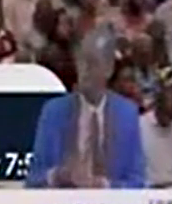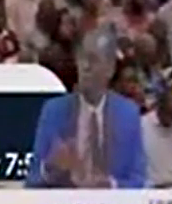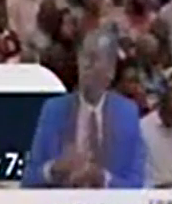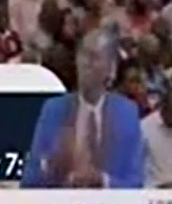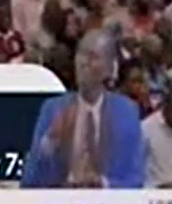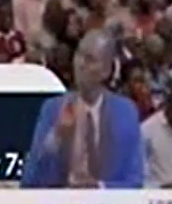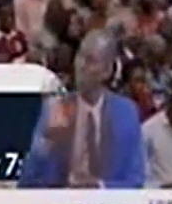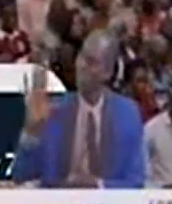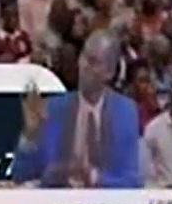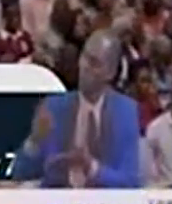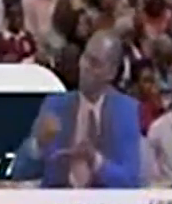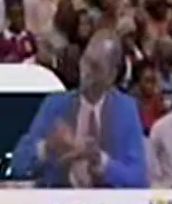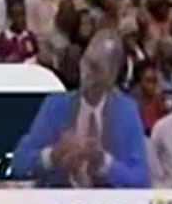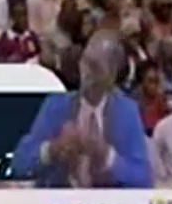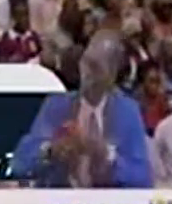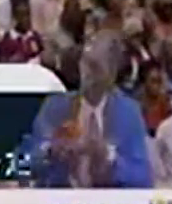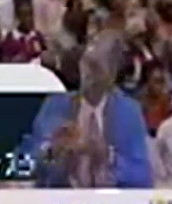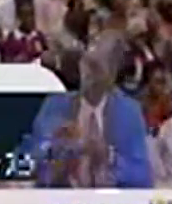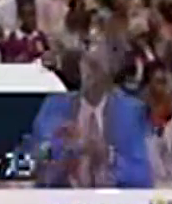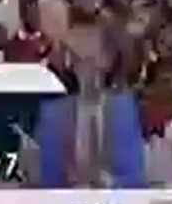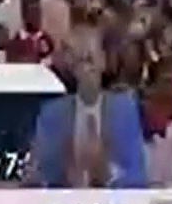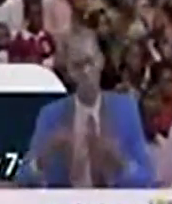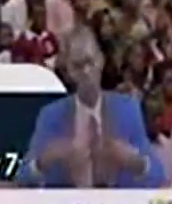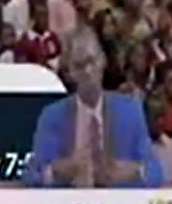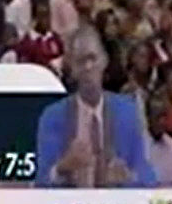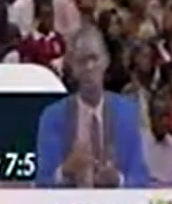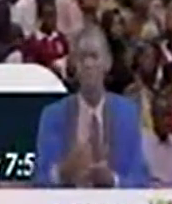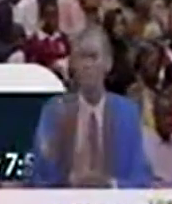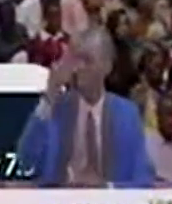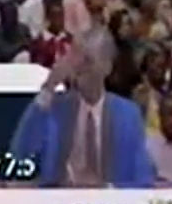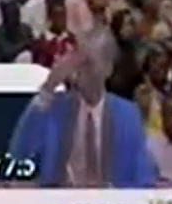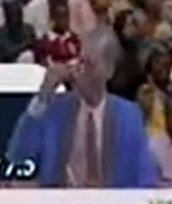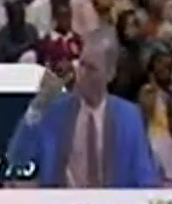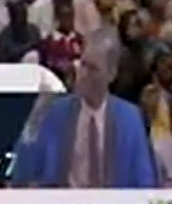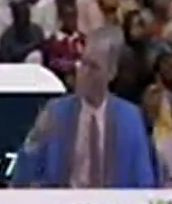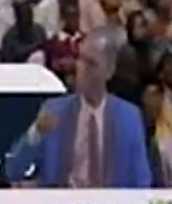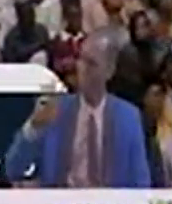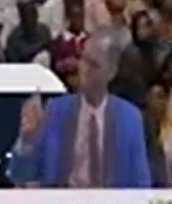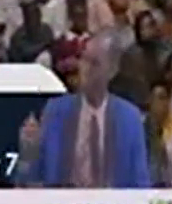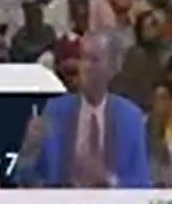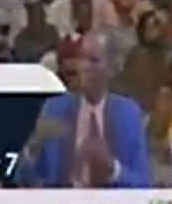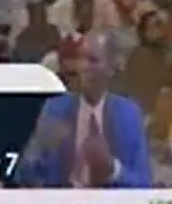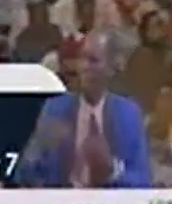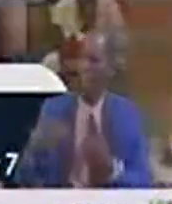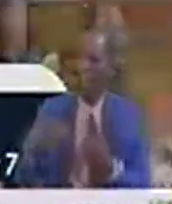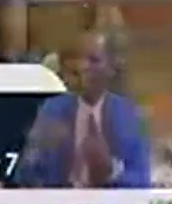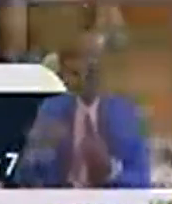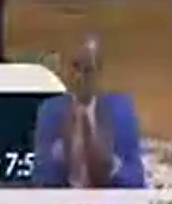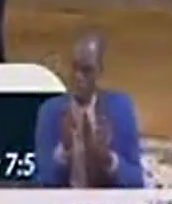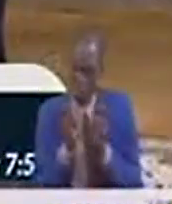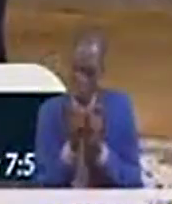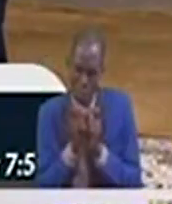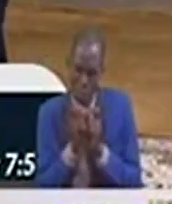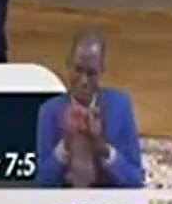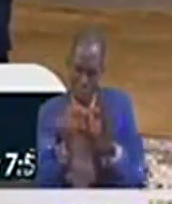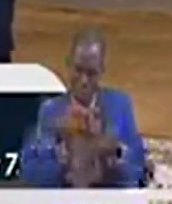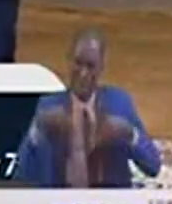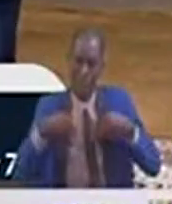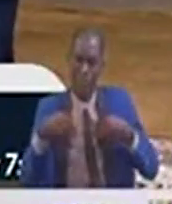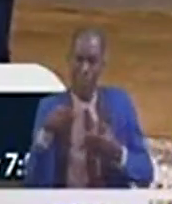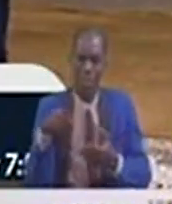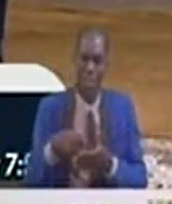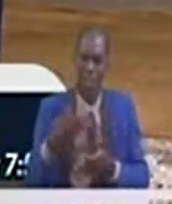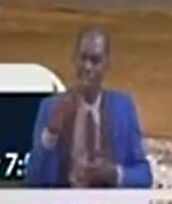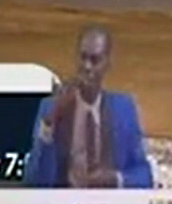in thine own power? Why hast thou conceived this thing in thine